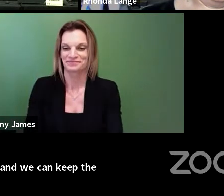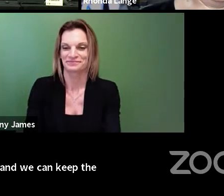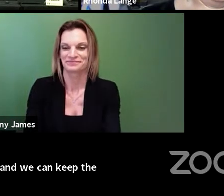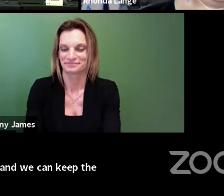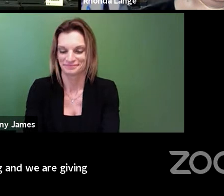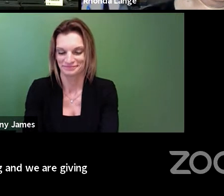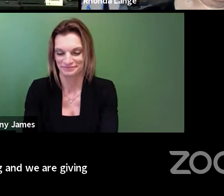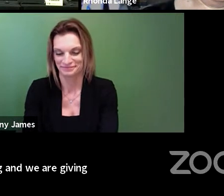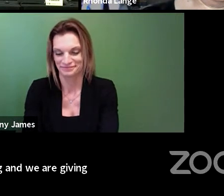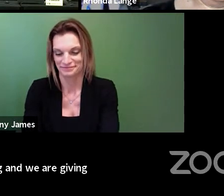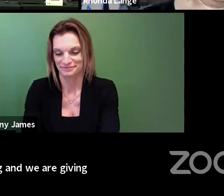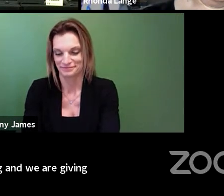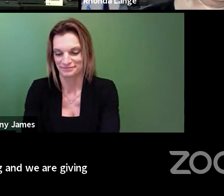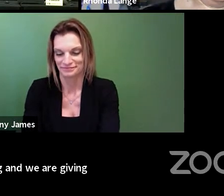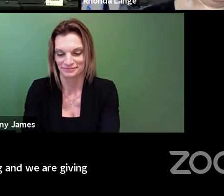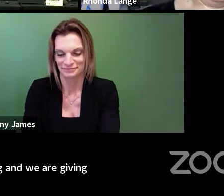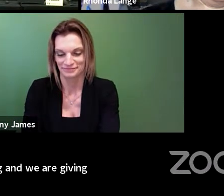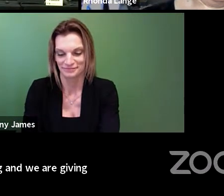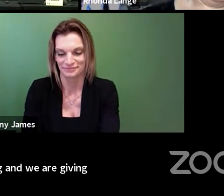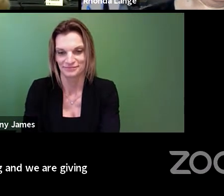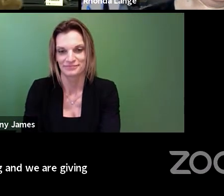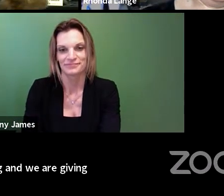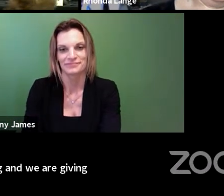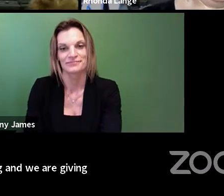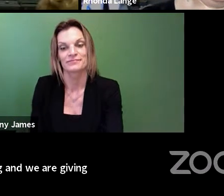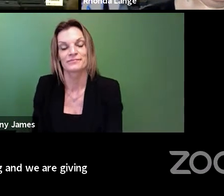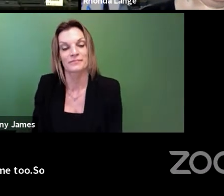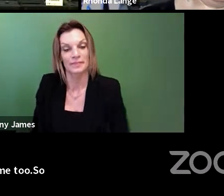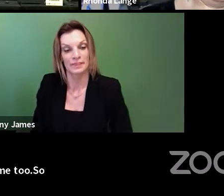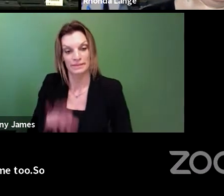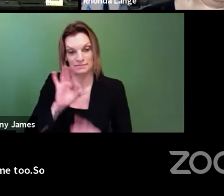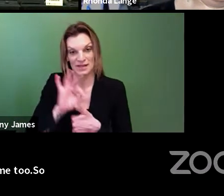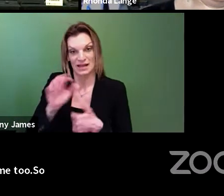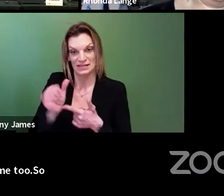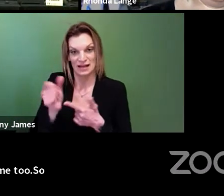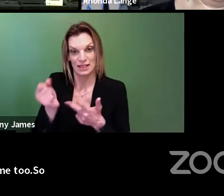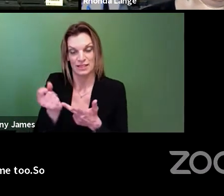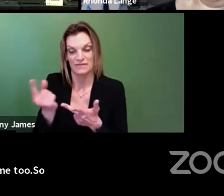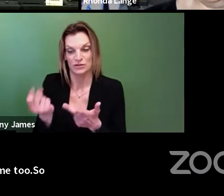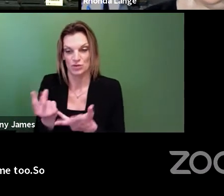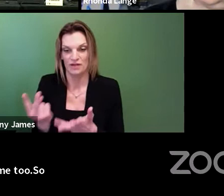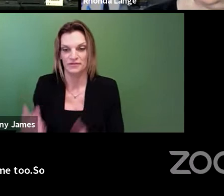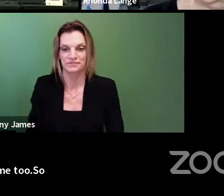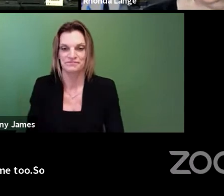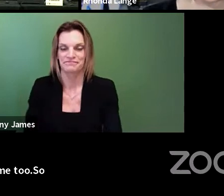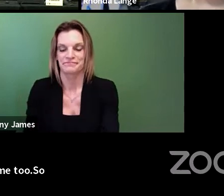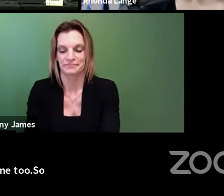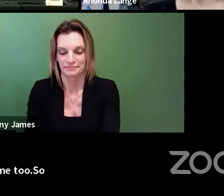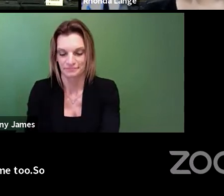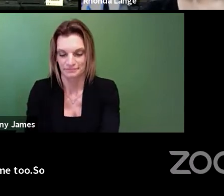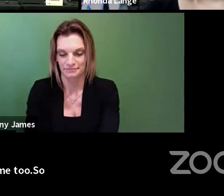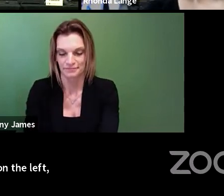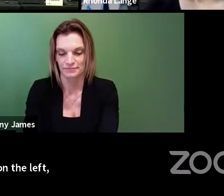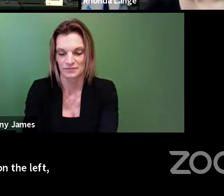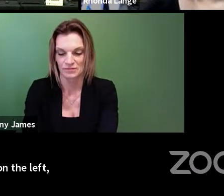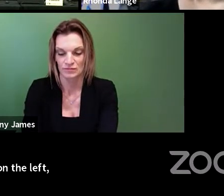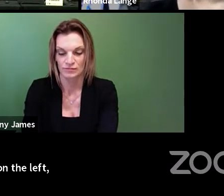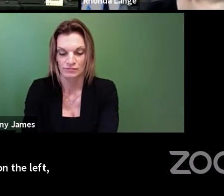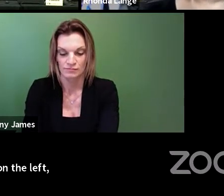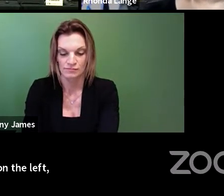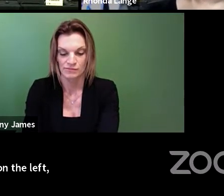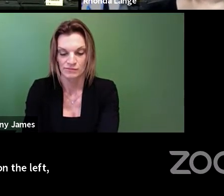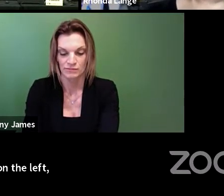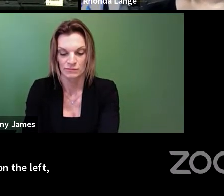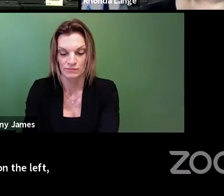So, so 9, 10, 11, 12, odds on the left, evens on the right. If you're